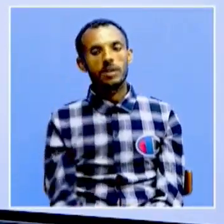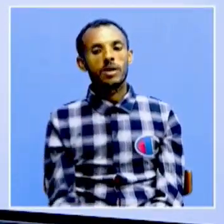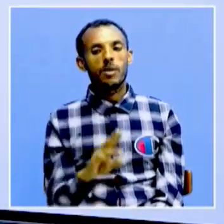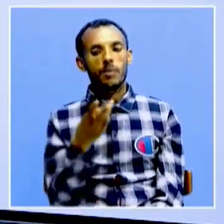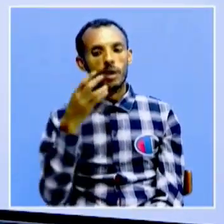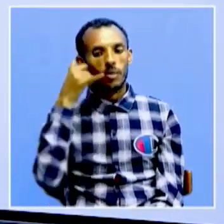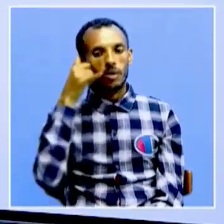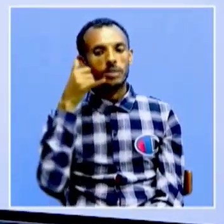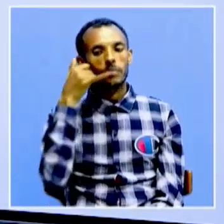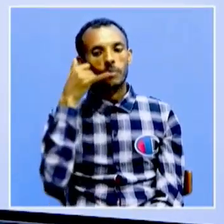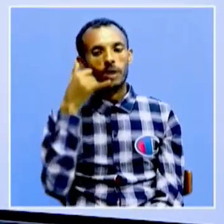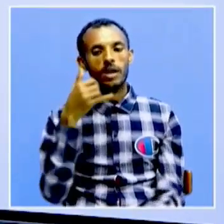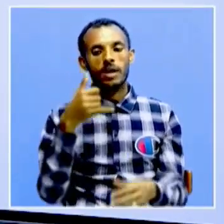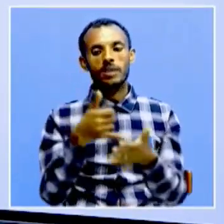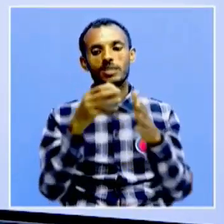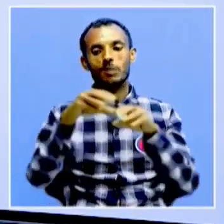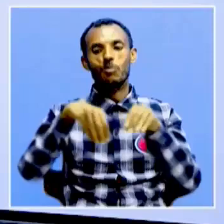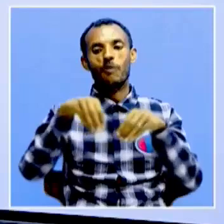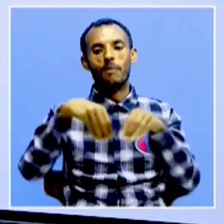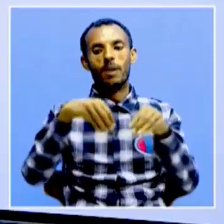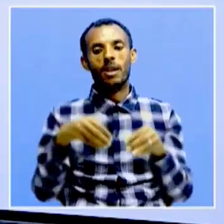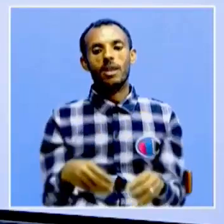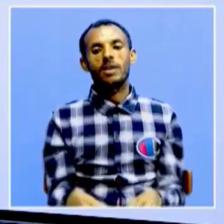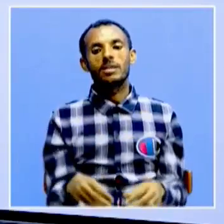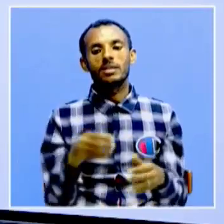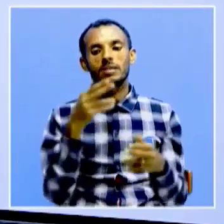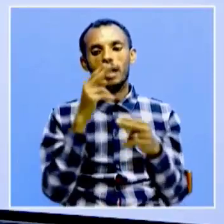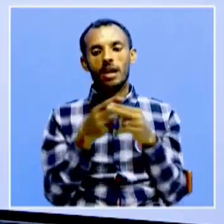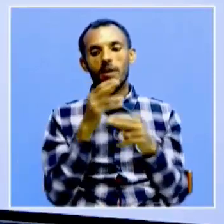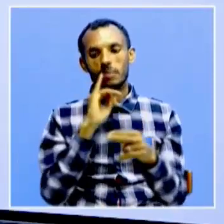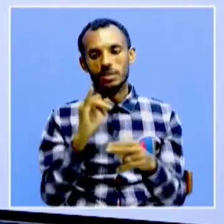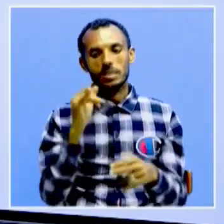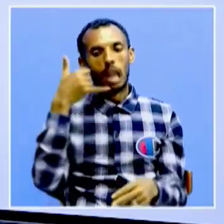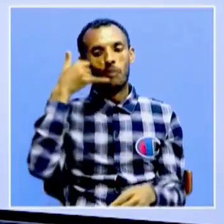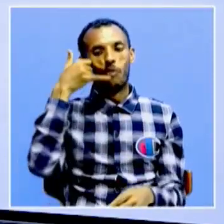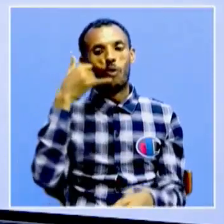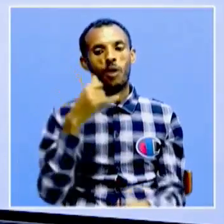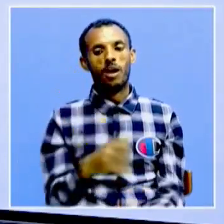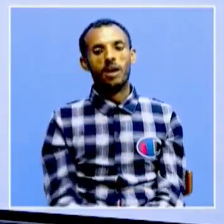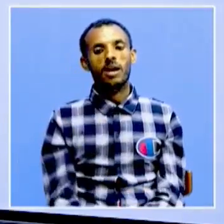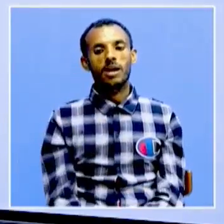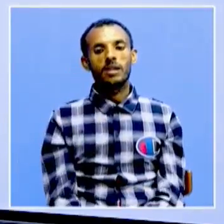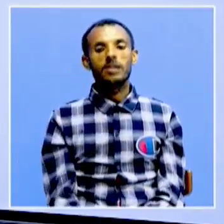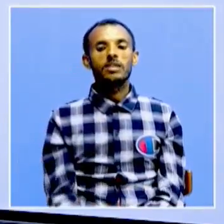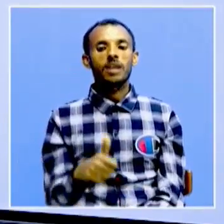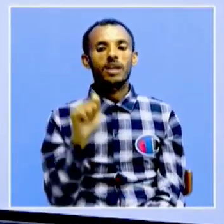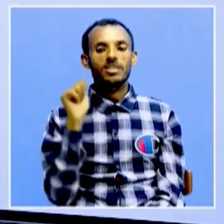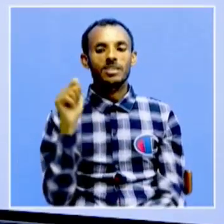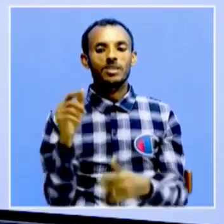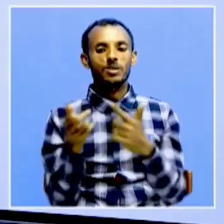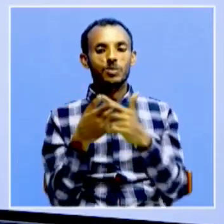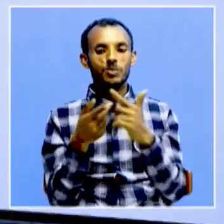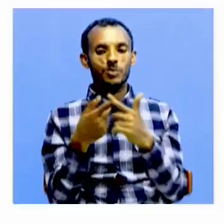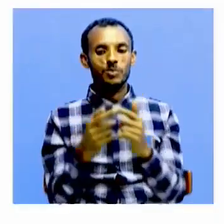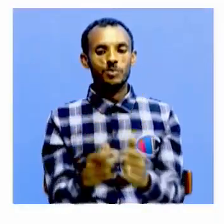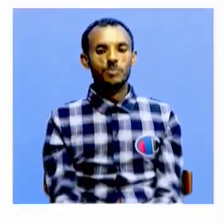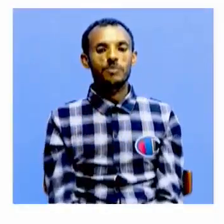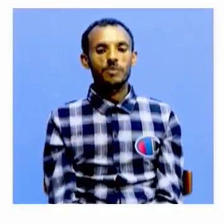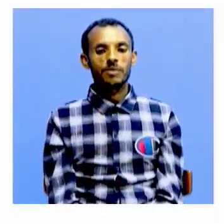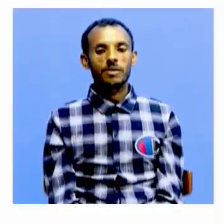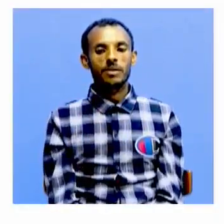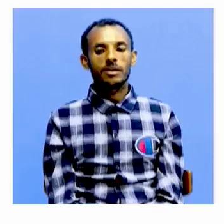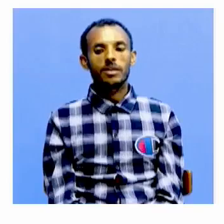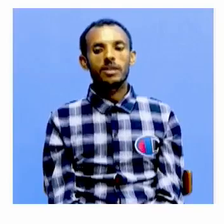mobile because they are movable, right? But their name is what? Cell phones. And the other one is the victory